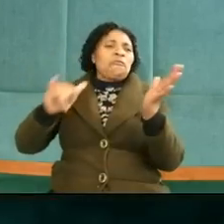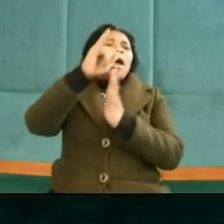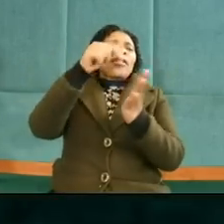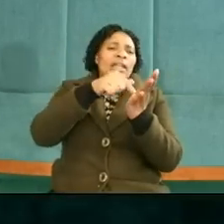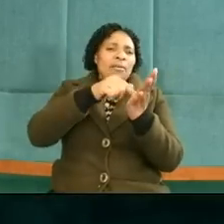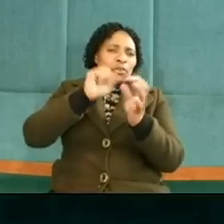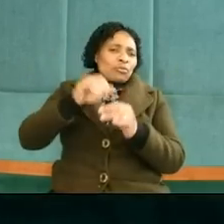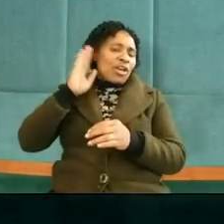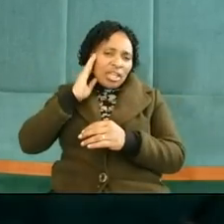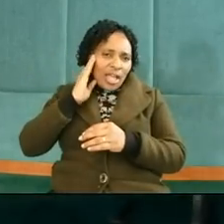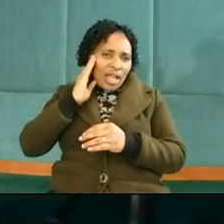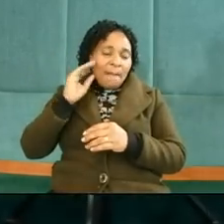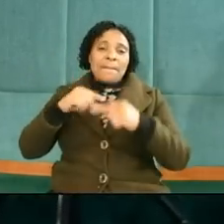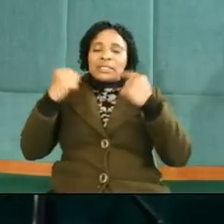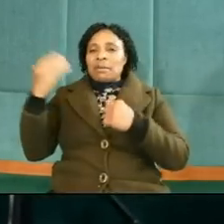preaching. Hello?